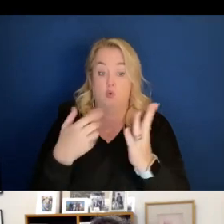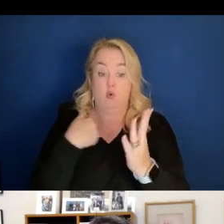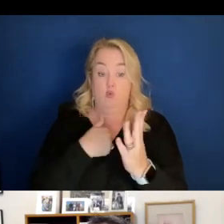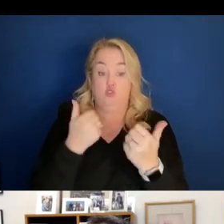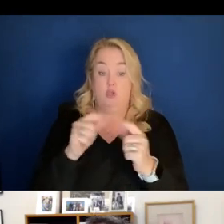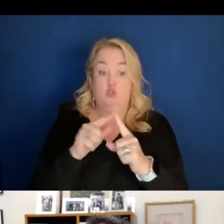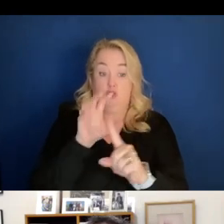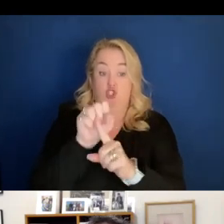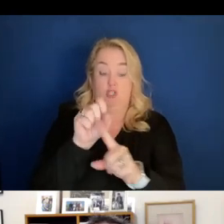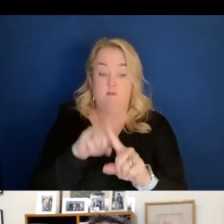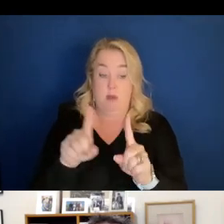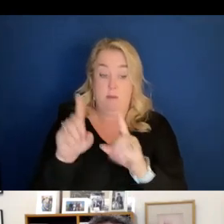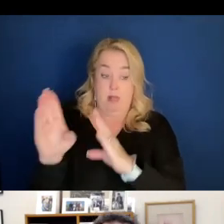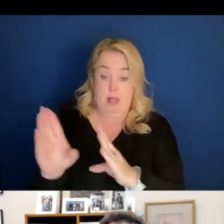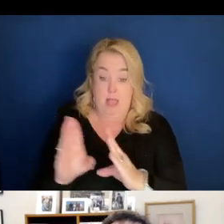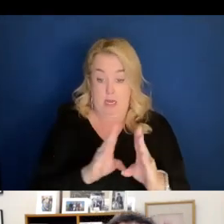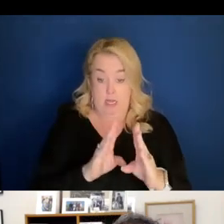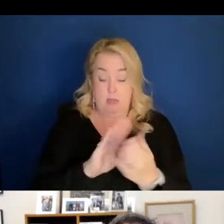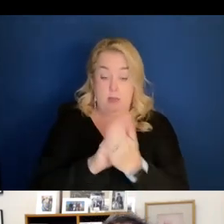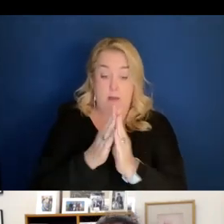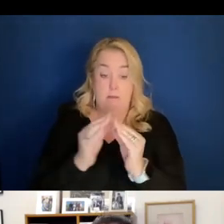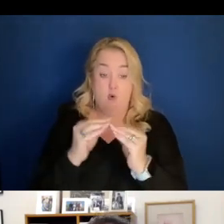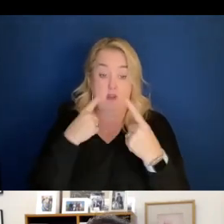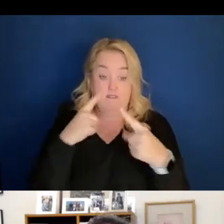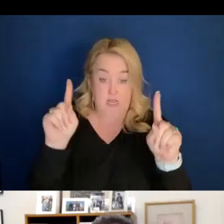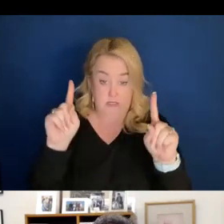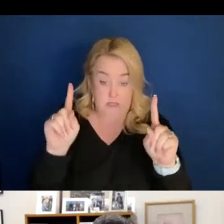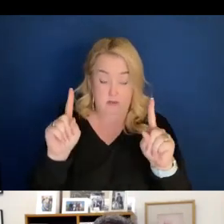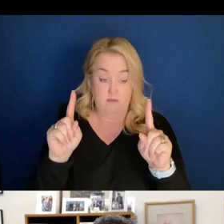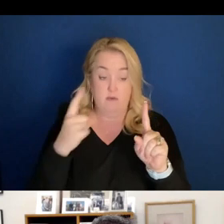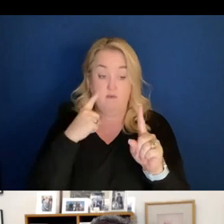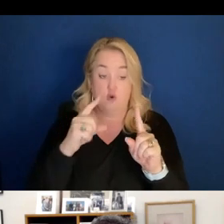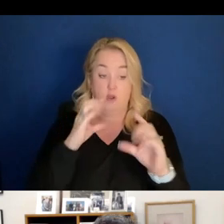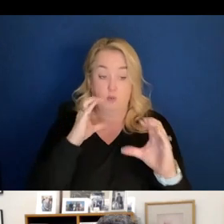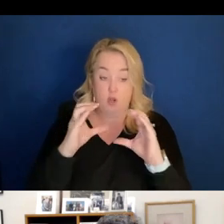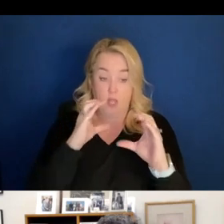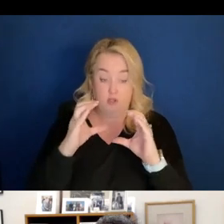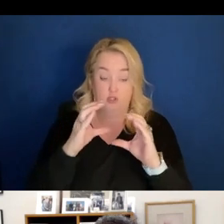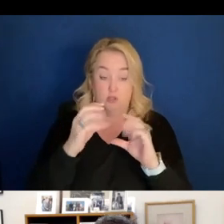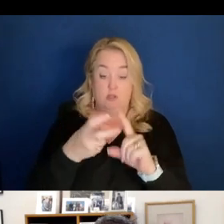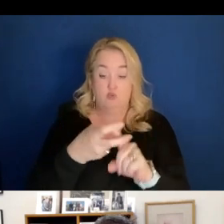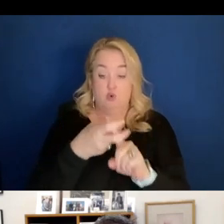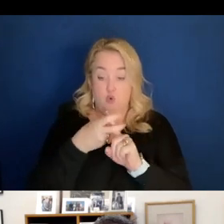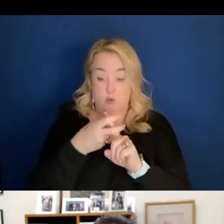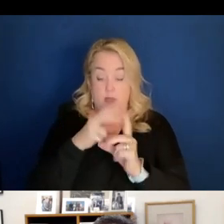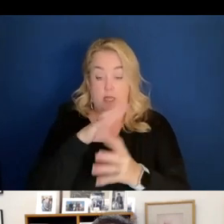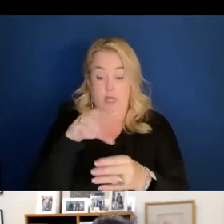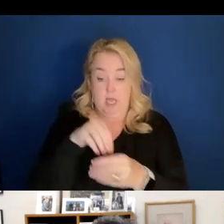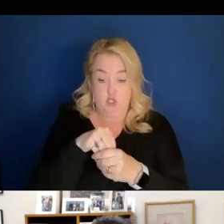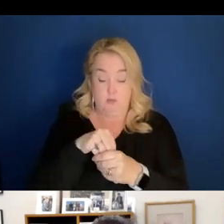of planning and becoming effective in our communications or our recruitment engagement,